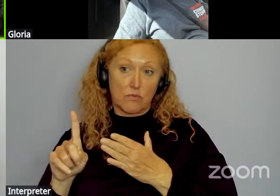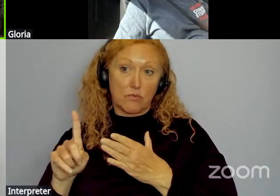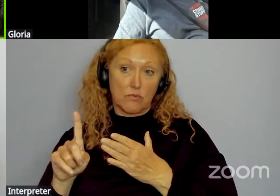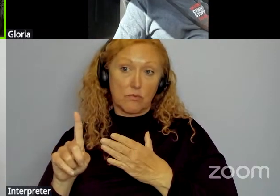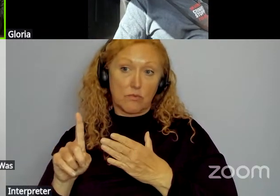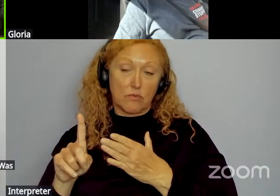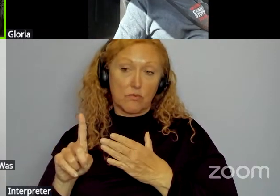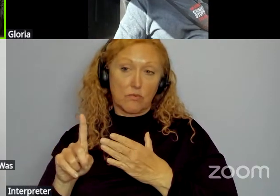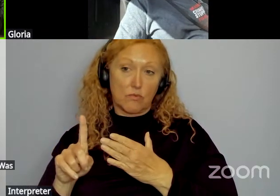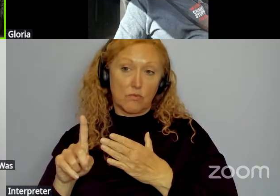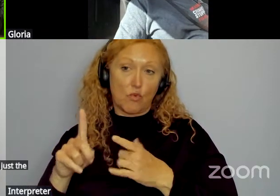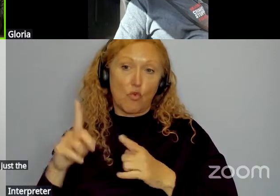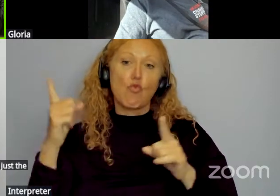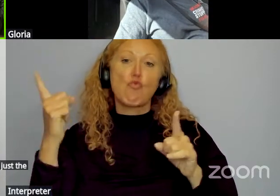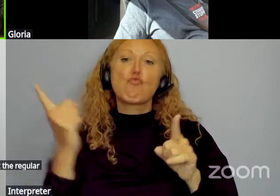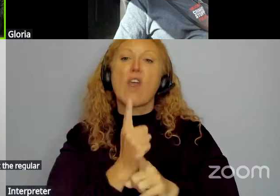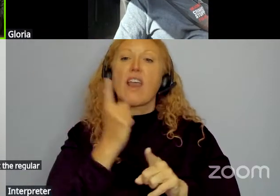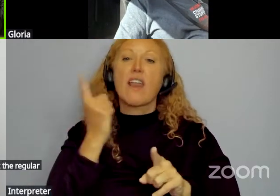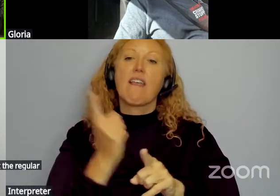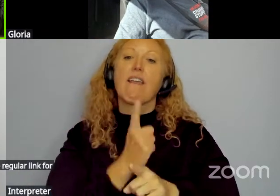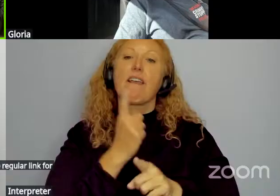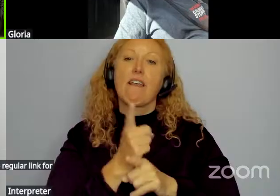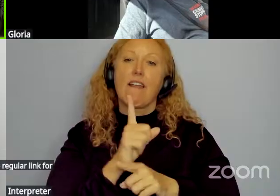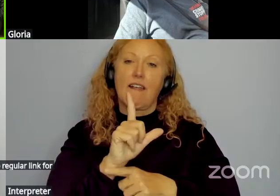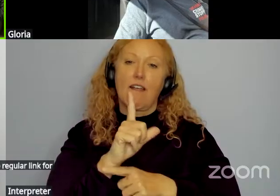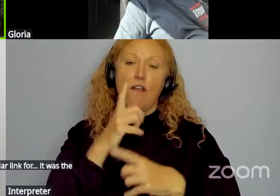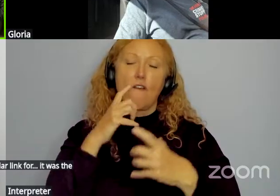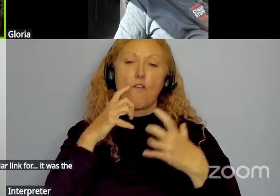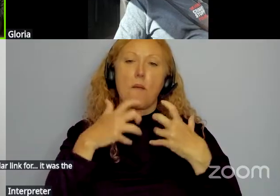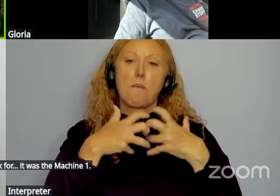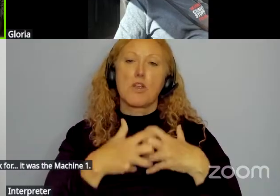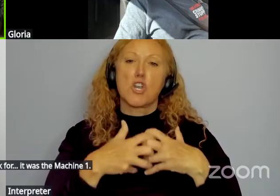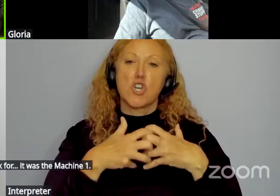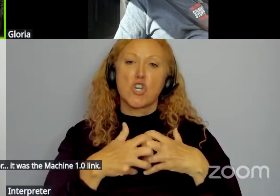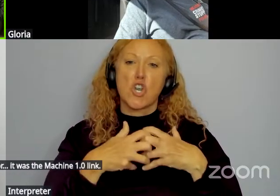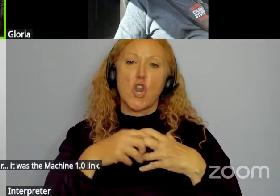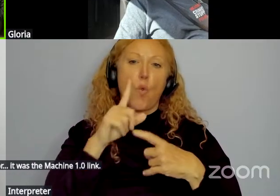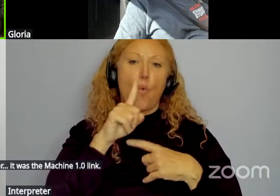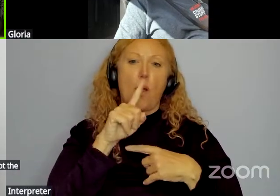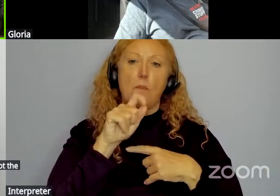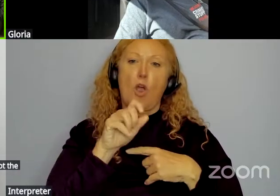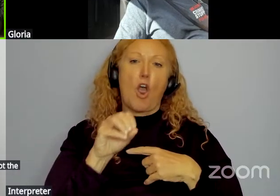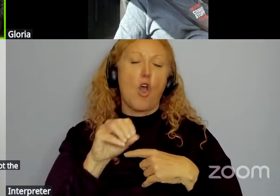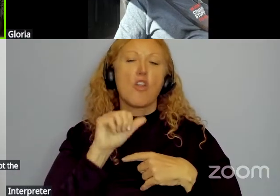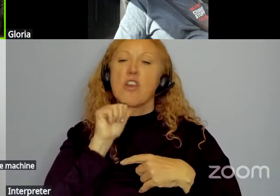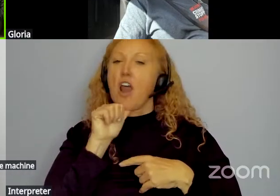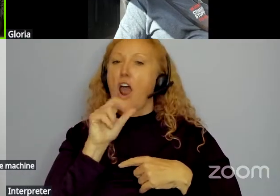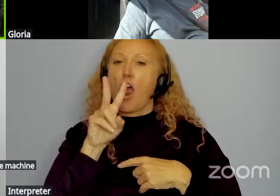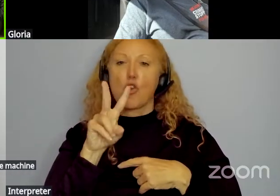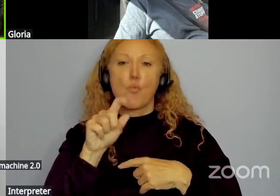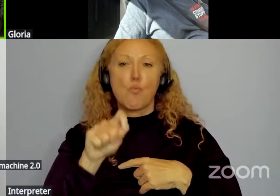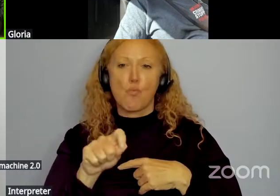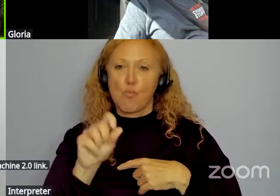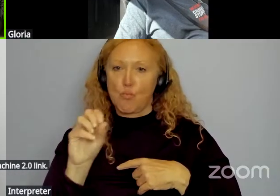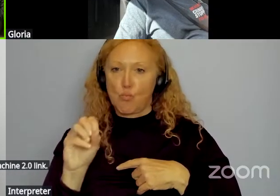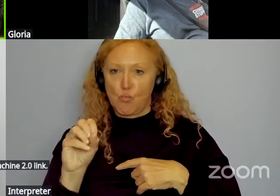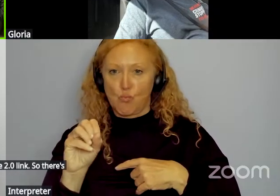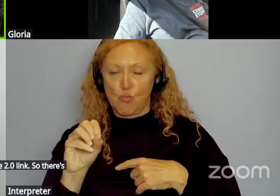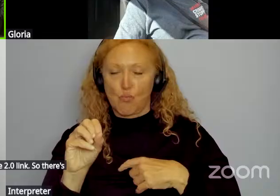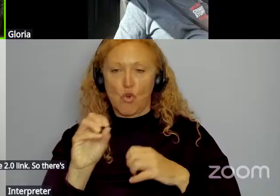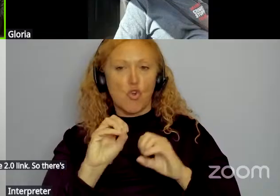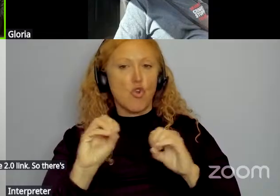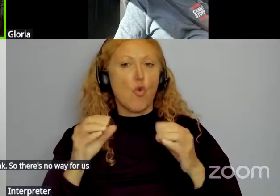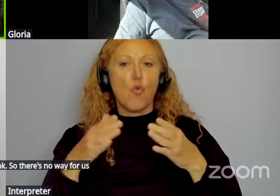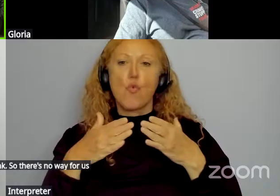was just the regular link it was the machine 1.0 link, not the machine 2.0 link. So there's no way for